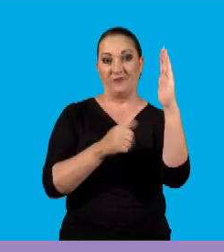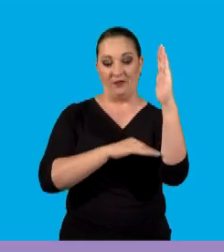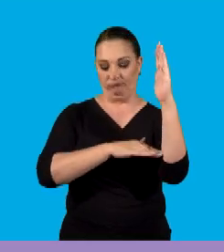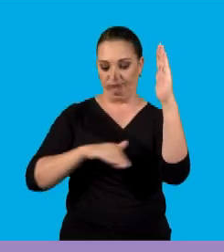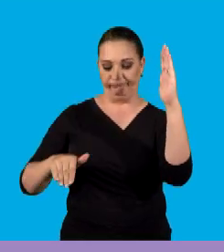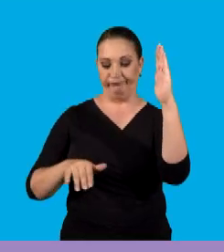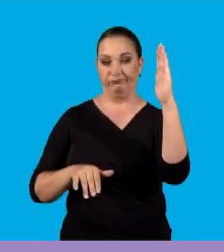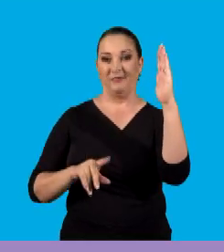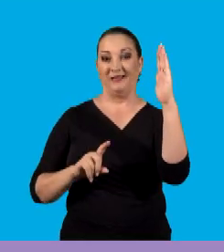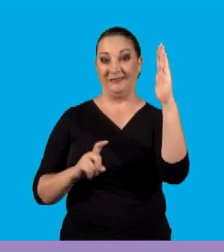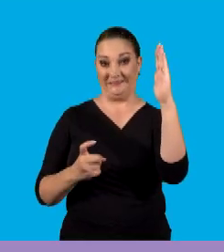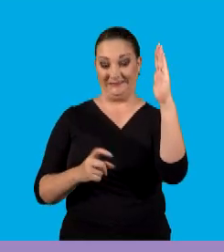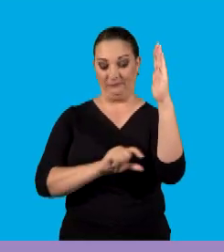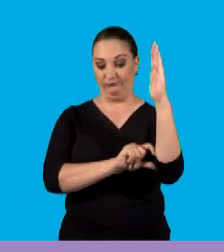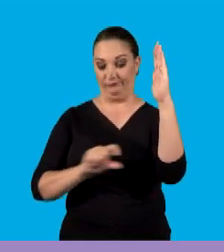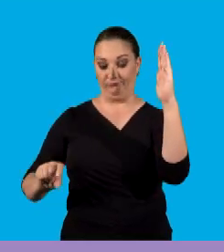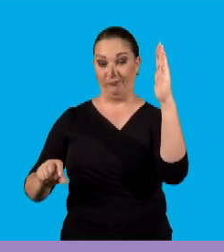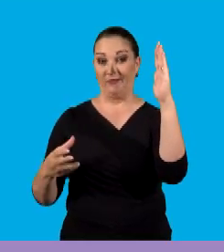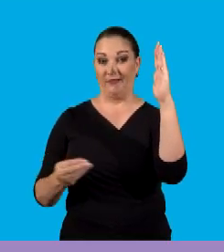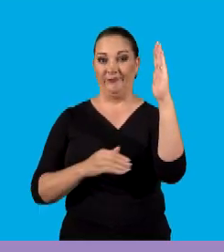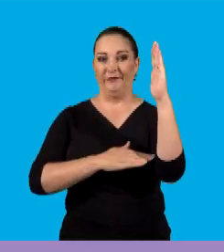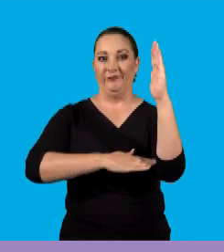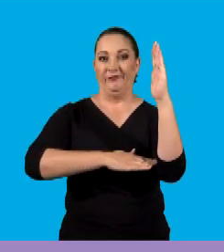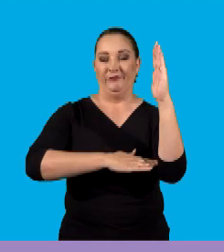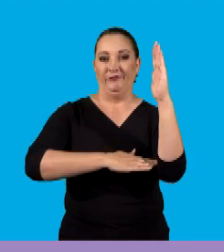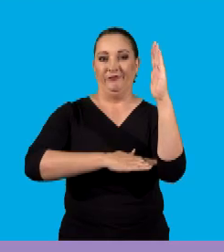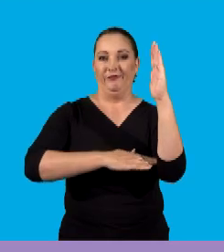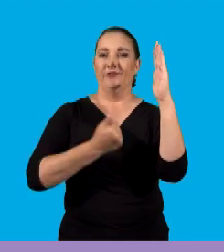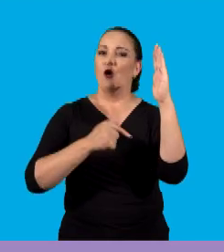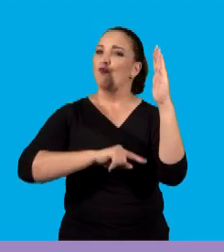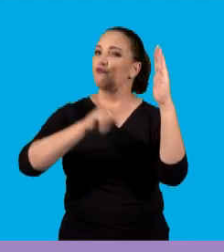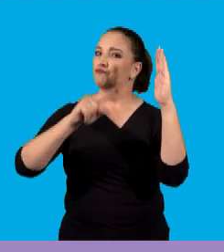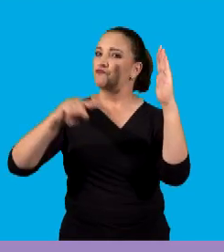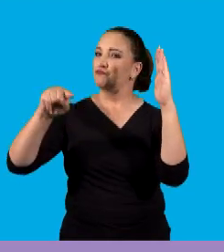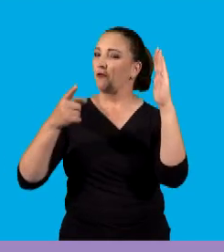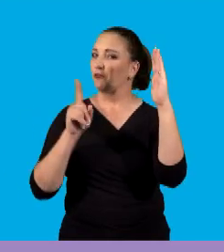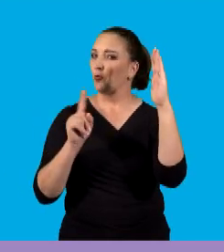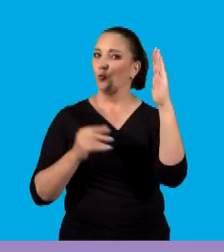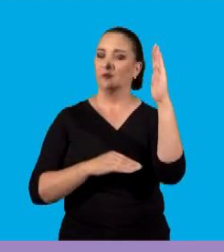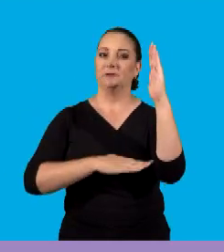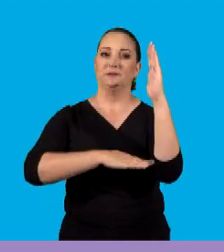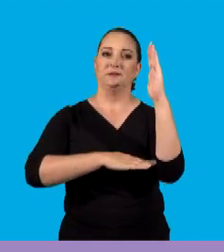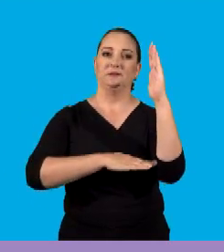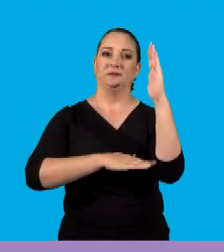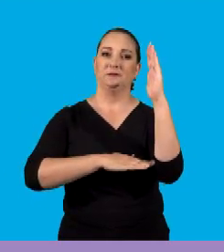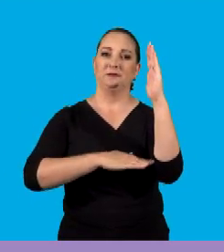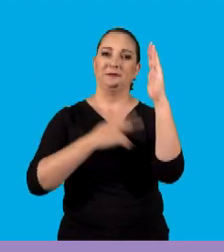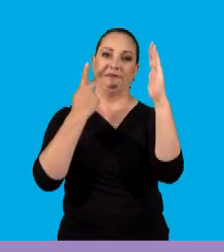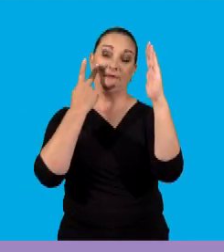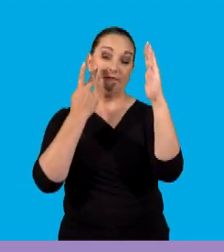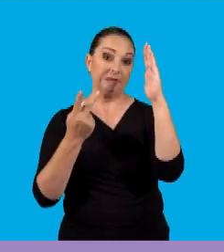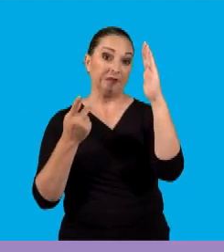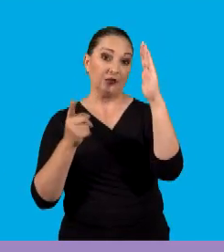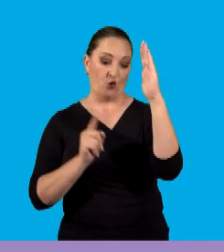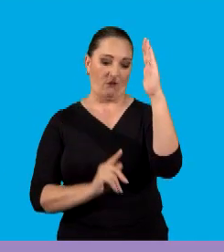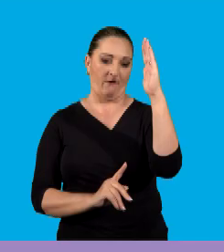our y-axis, then we have our horizontal axis, which is our x-axis. Now when we look at the graph that we have been given